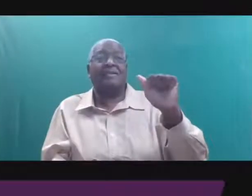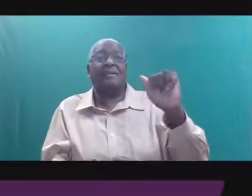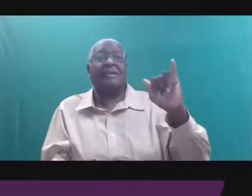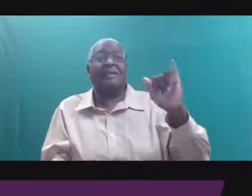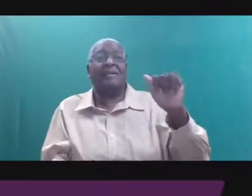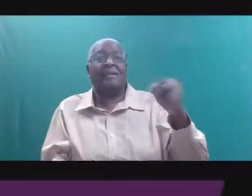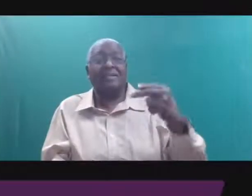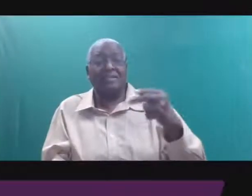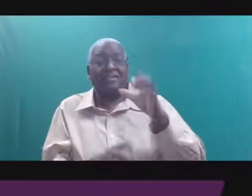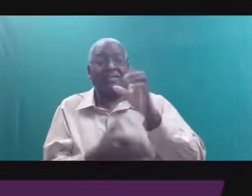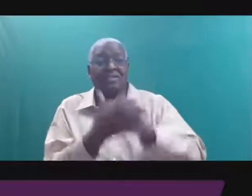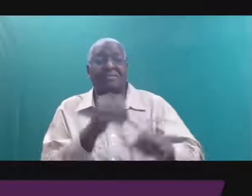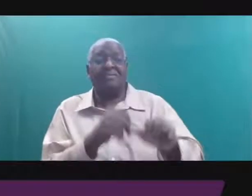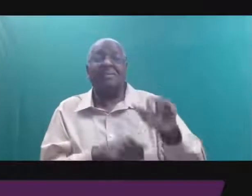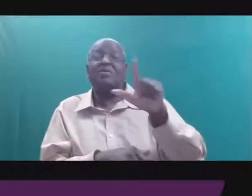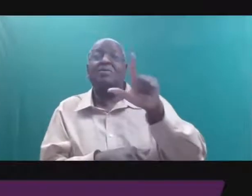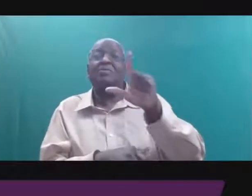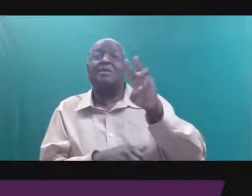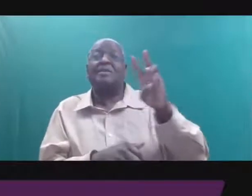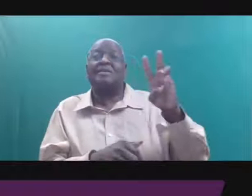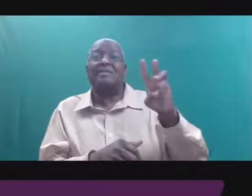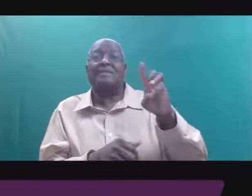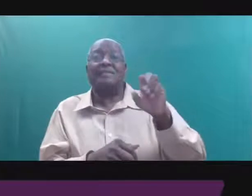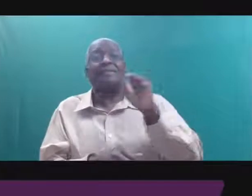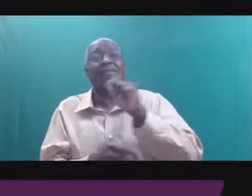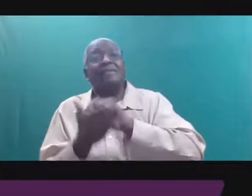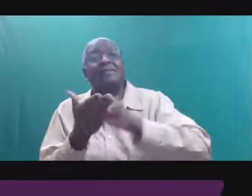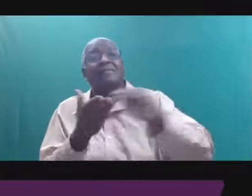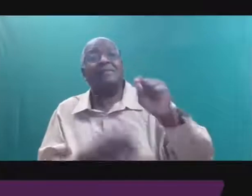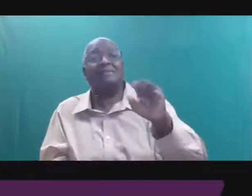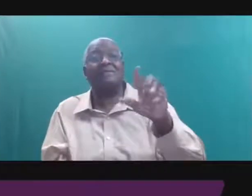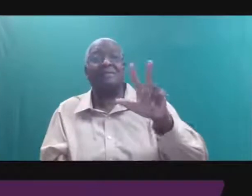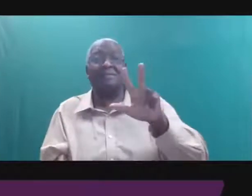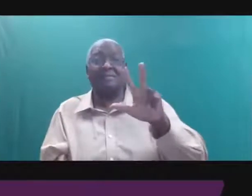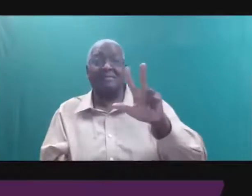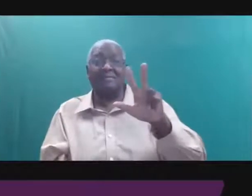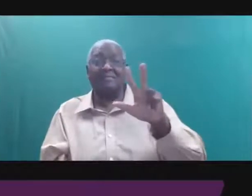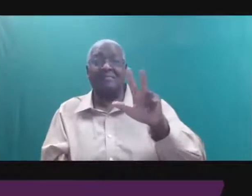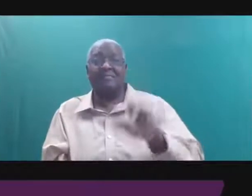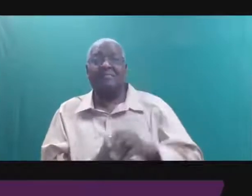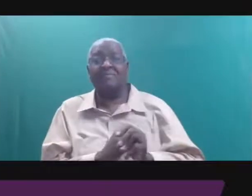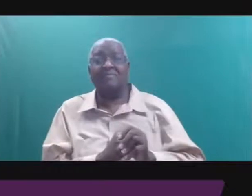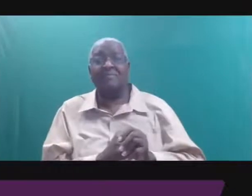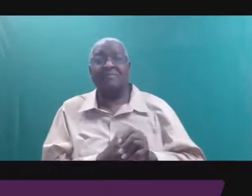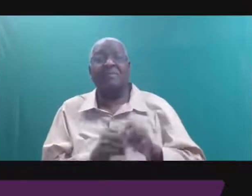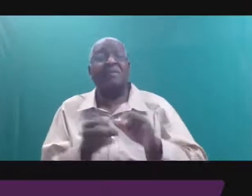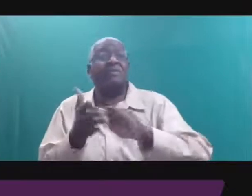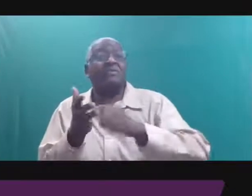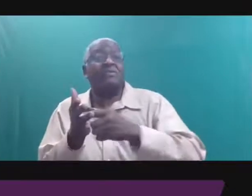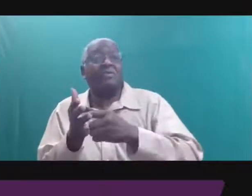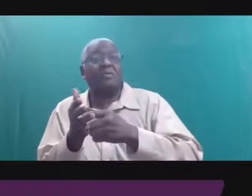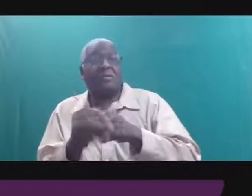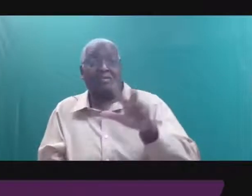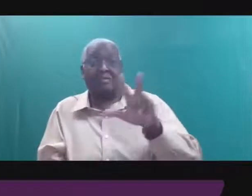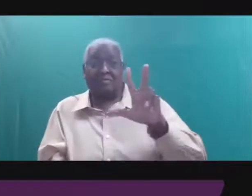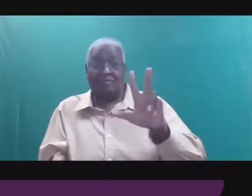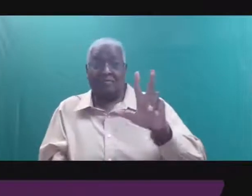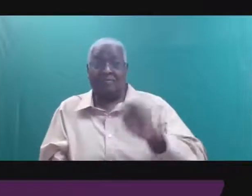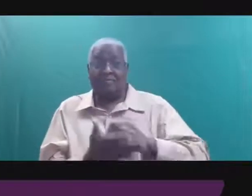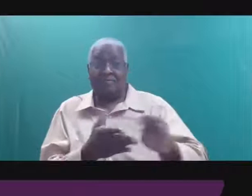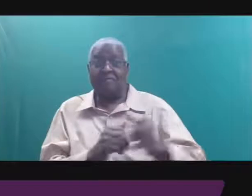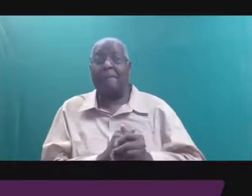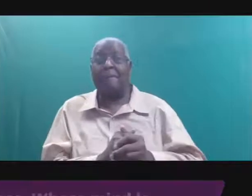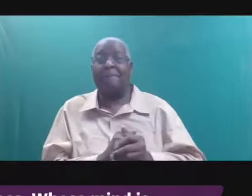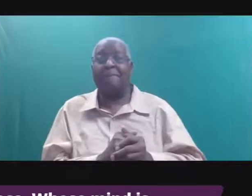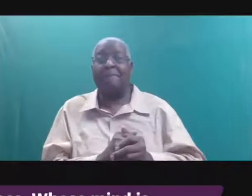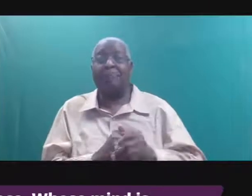26, verse number 3. Isaiah chapter number 26, beginning at verse number 3. And it